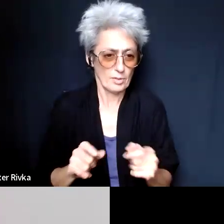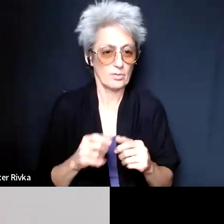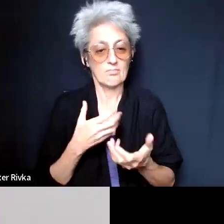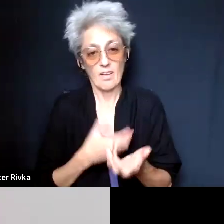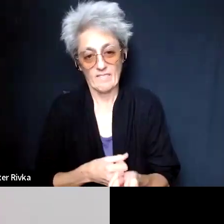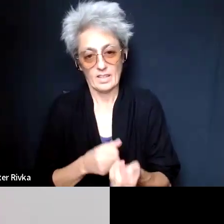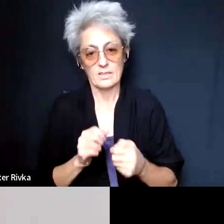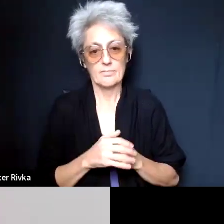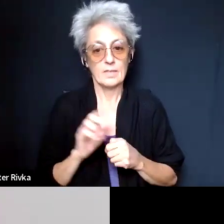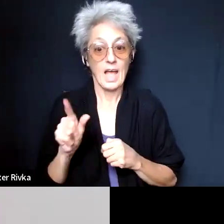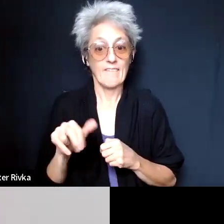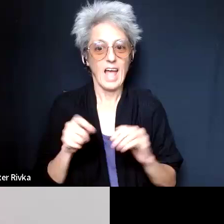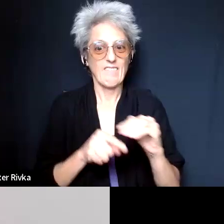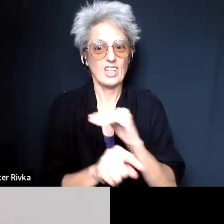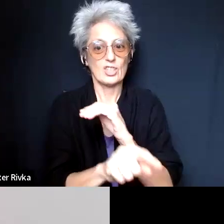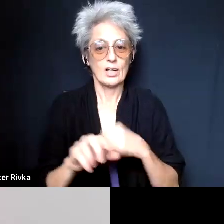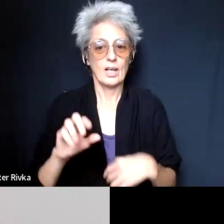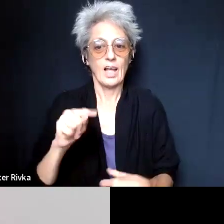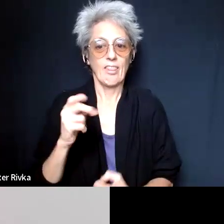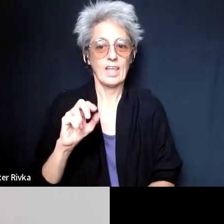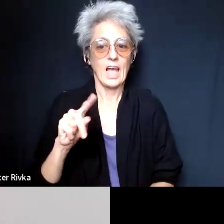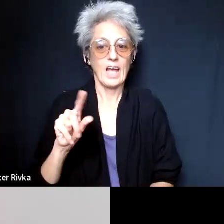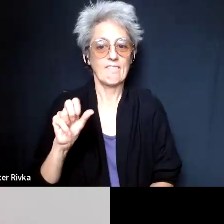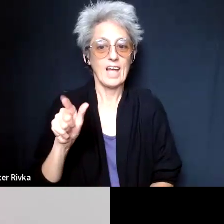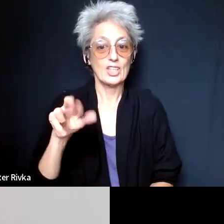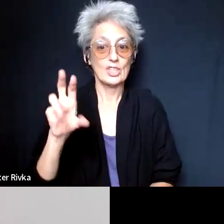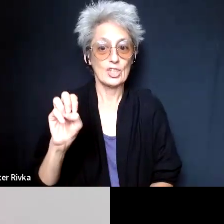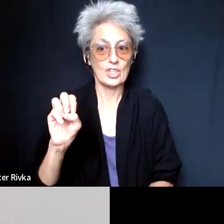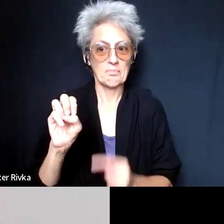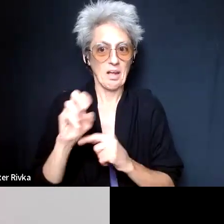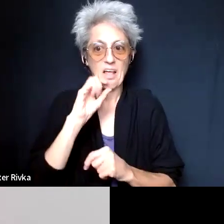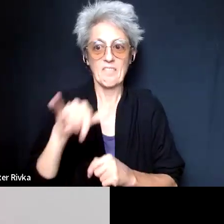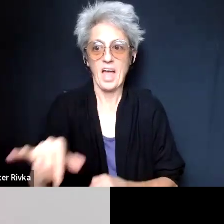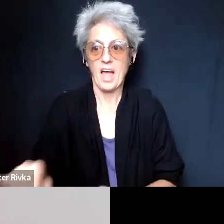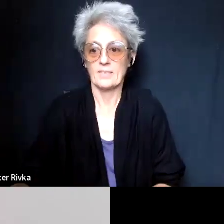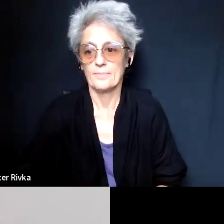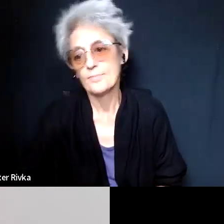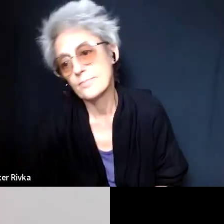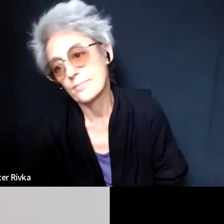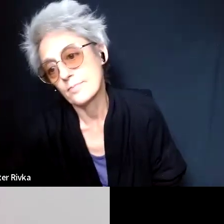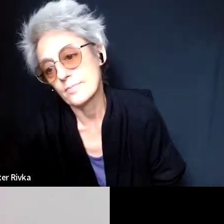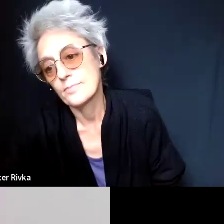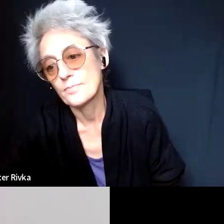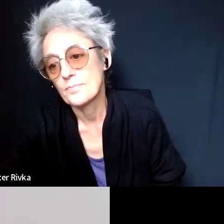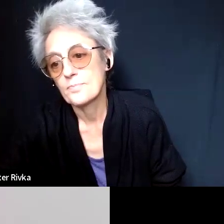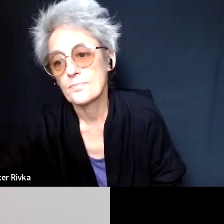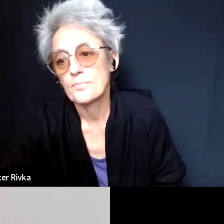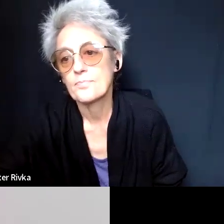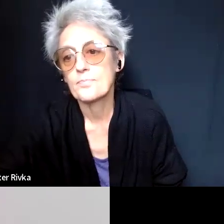the adventure. I love whoever put the adventure, you know, because our work is an adventure every day.